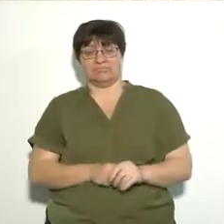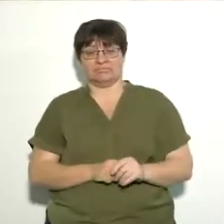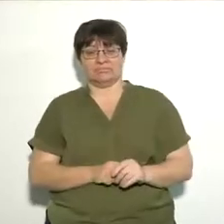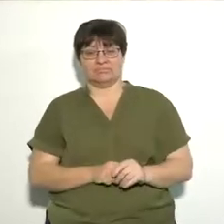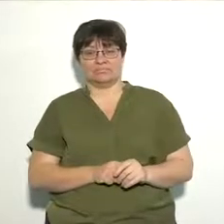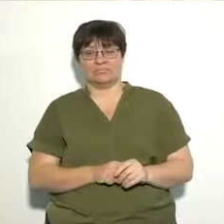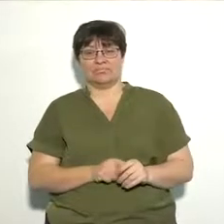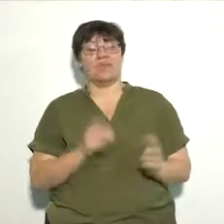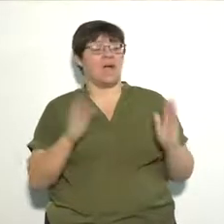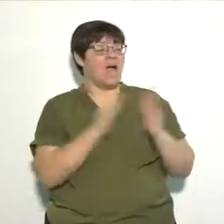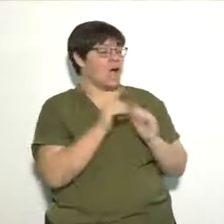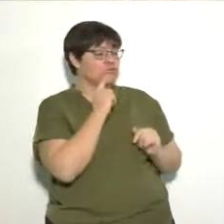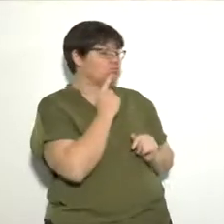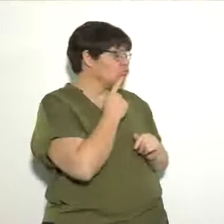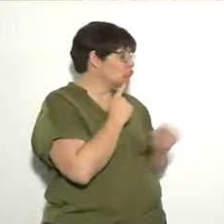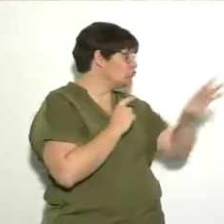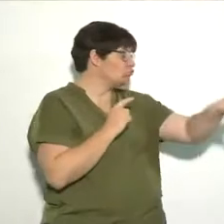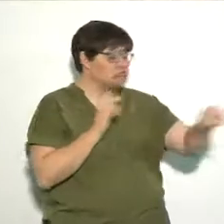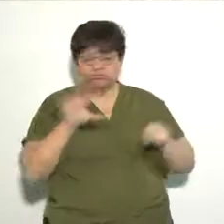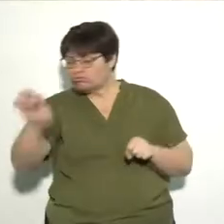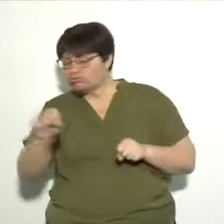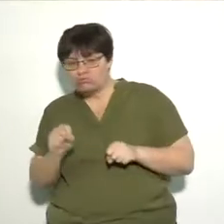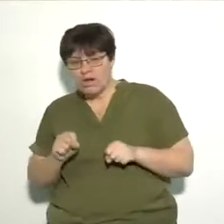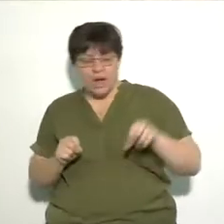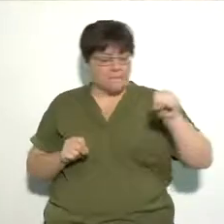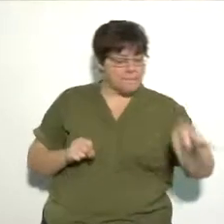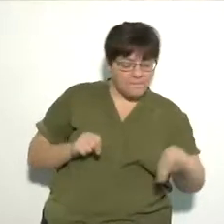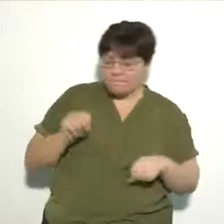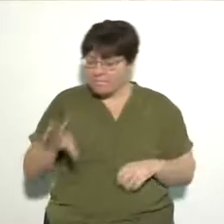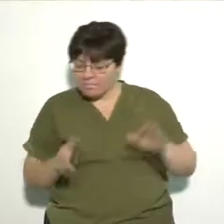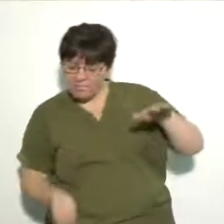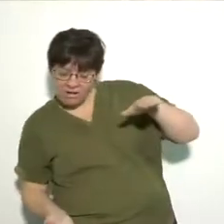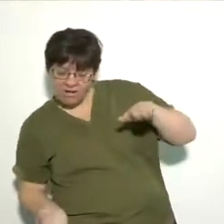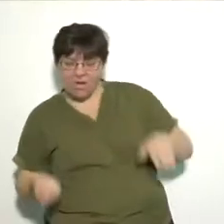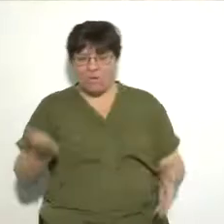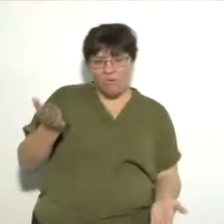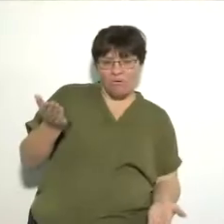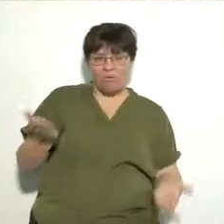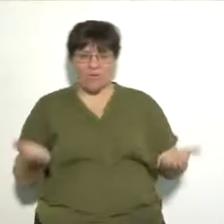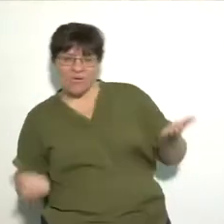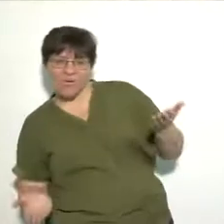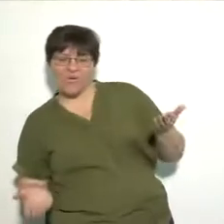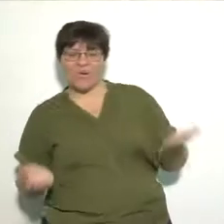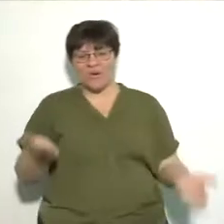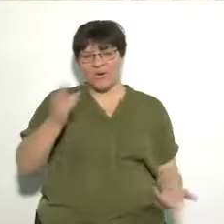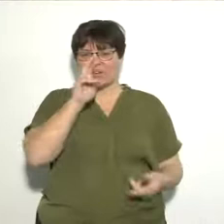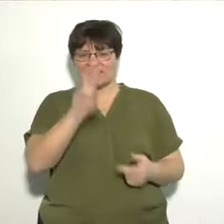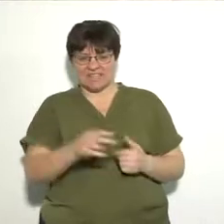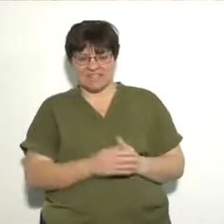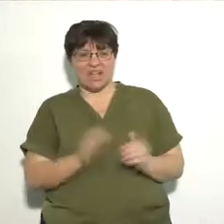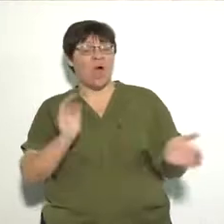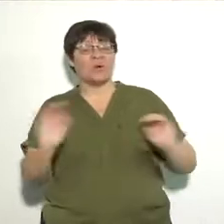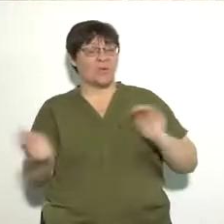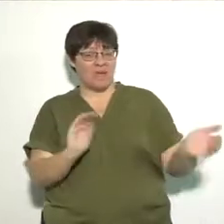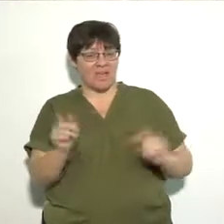You are then going to walk around your house and collect objects that you would like to weigh. You can